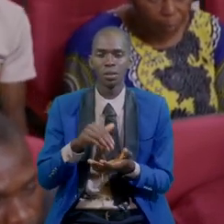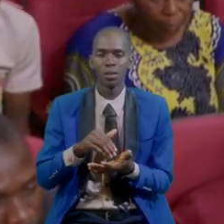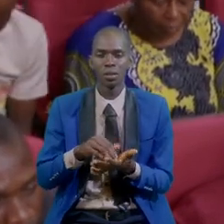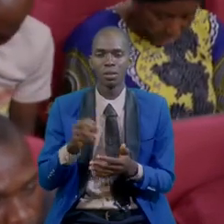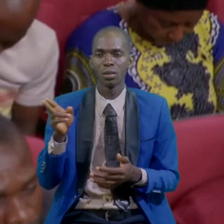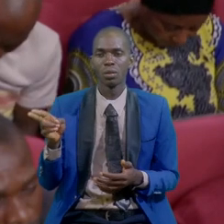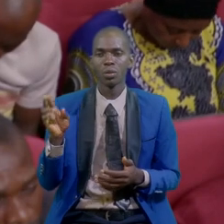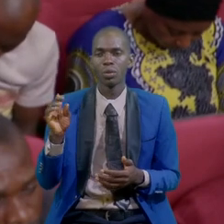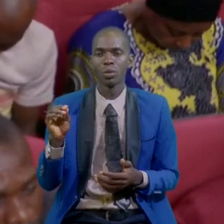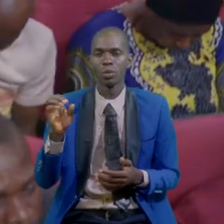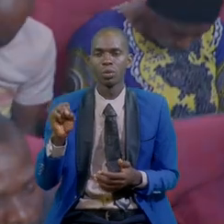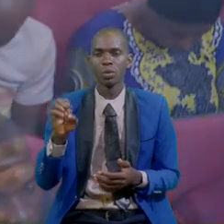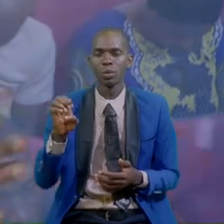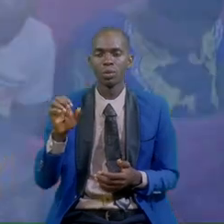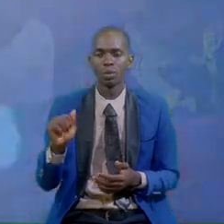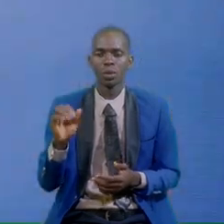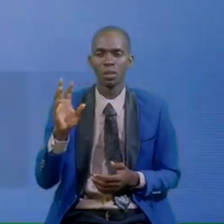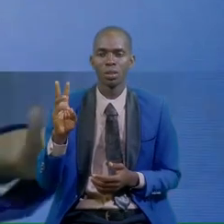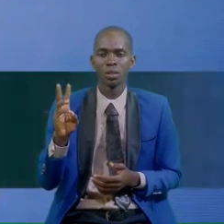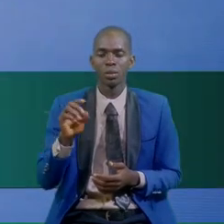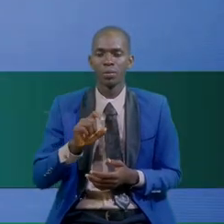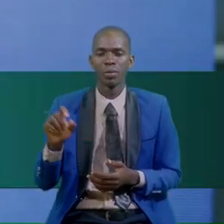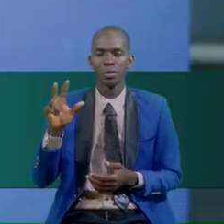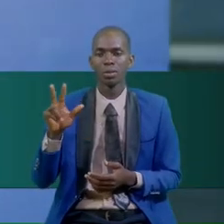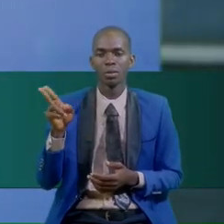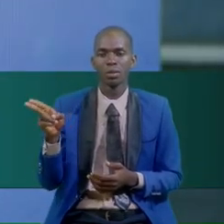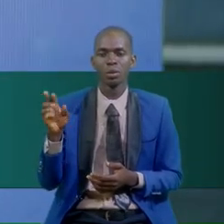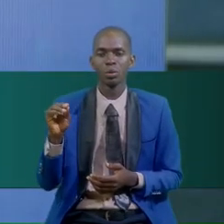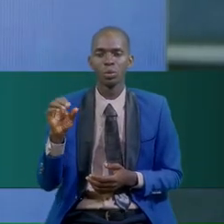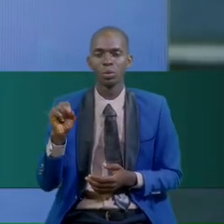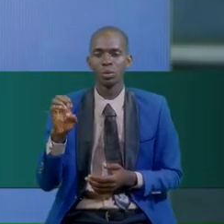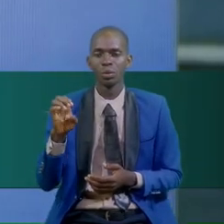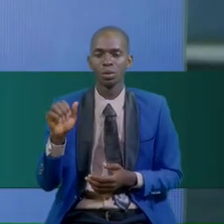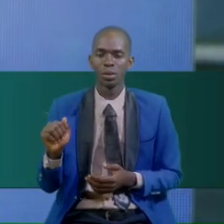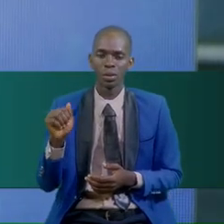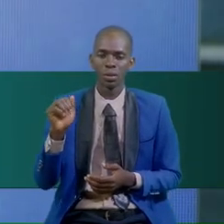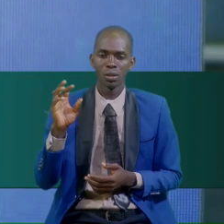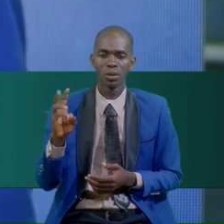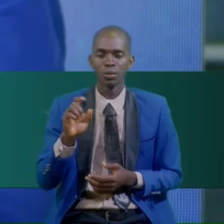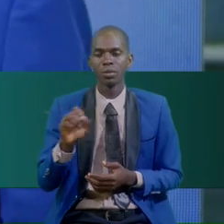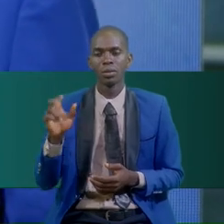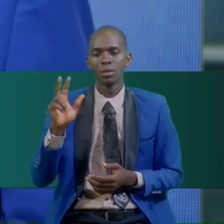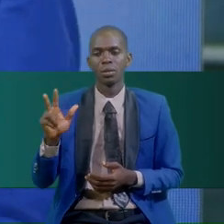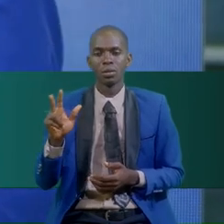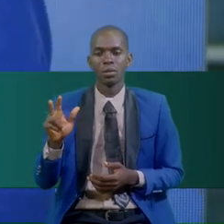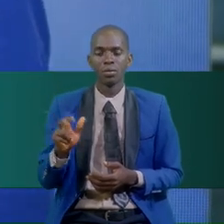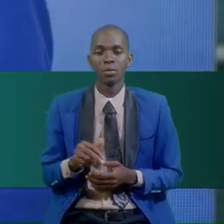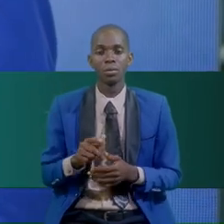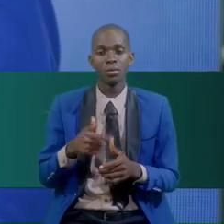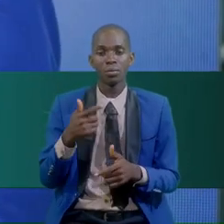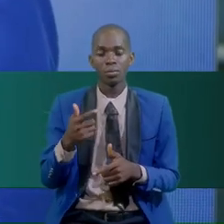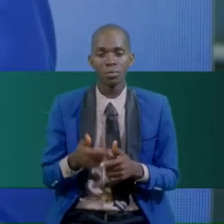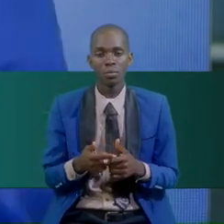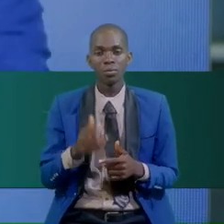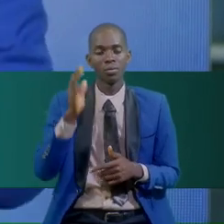Hosea chapter 6, verse 3. In Hosea chapter 6, verse 3, then shall we